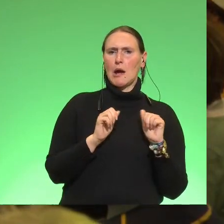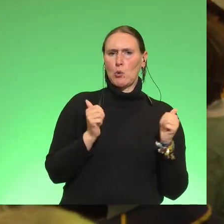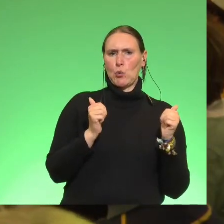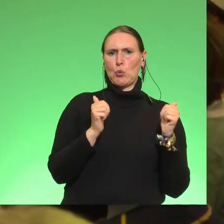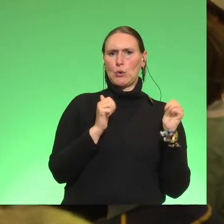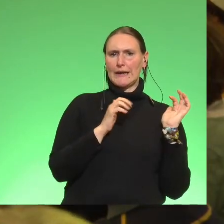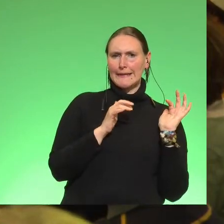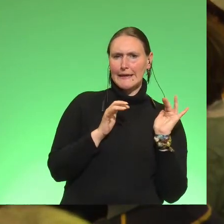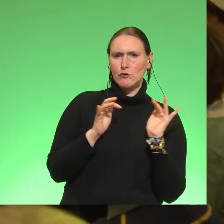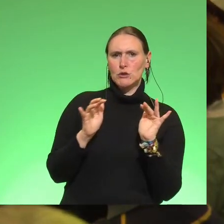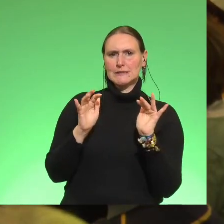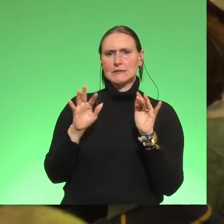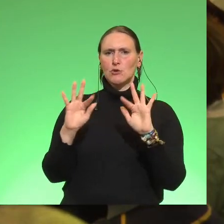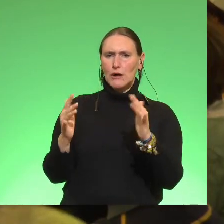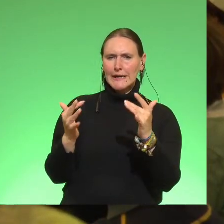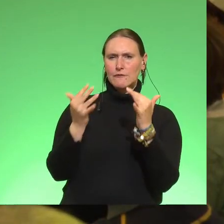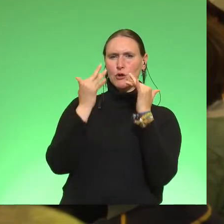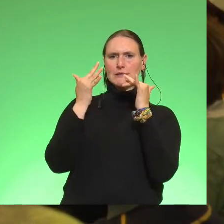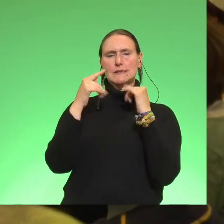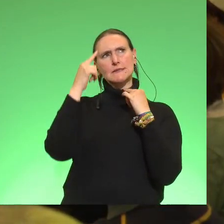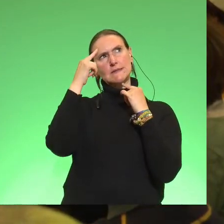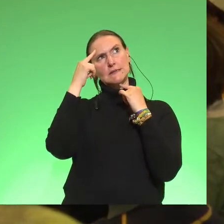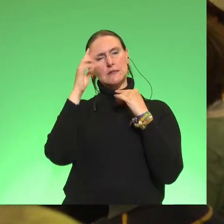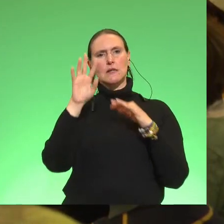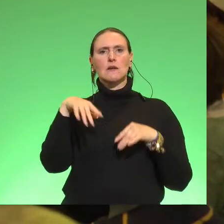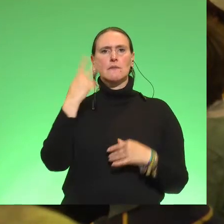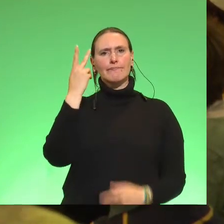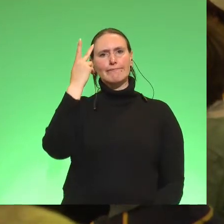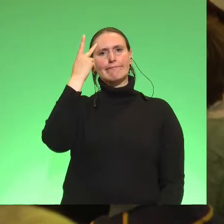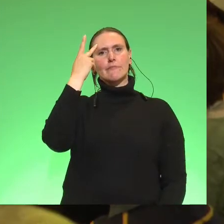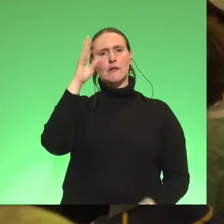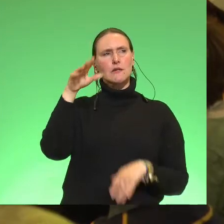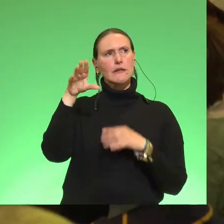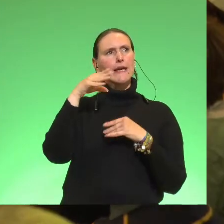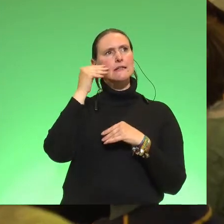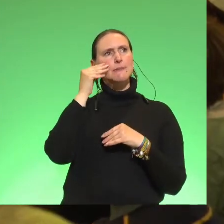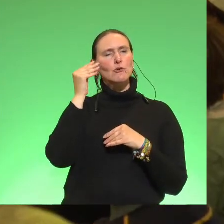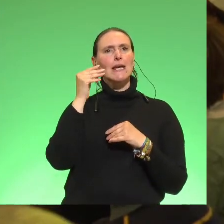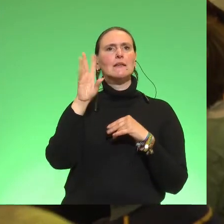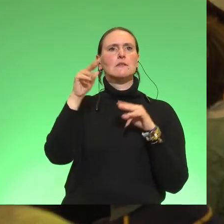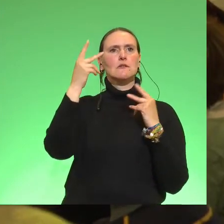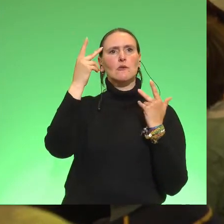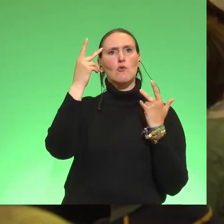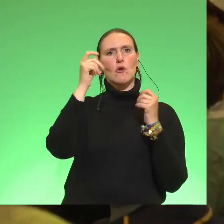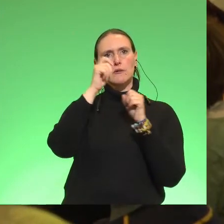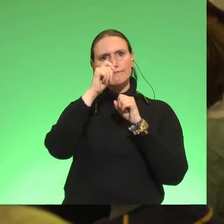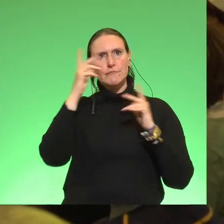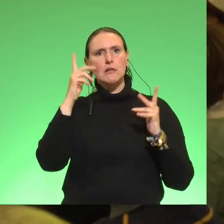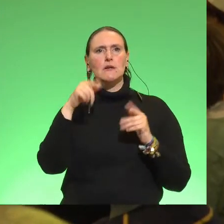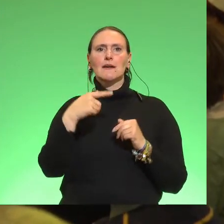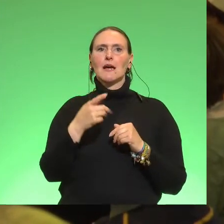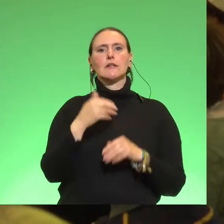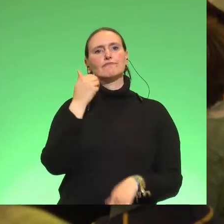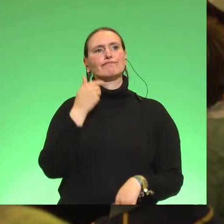thinking or experiencing certain things. And the example you gave was Bitte Verständnis und understanding, standing